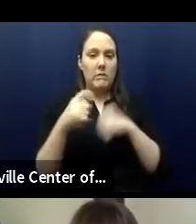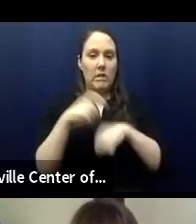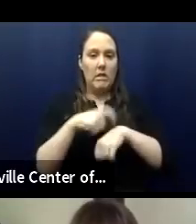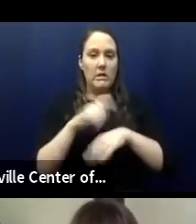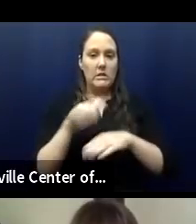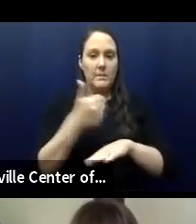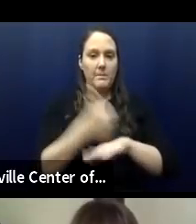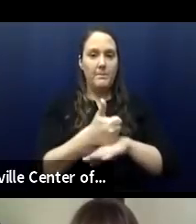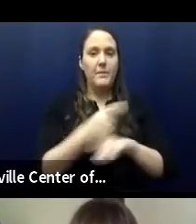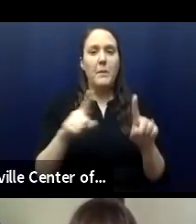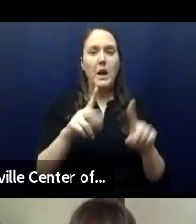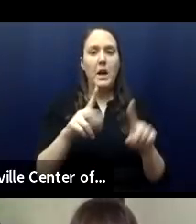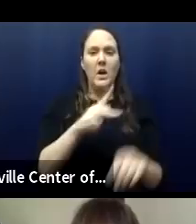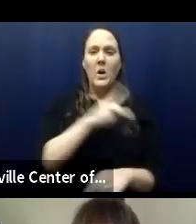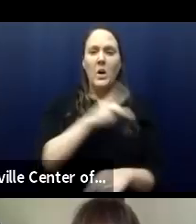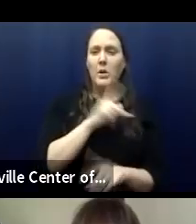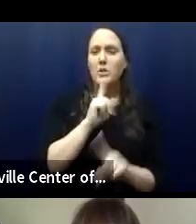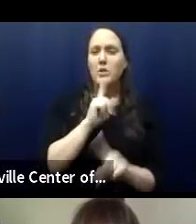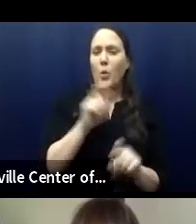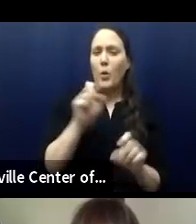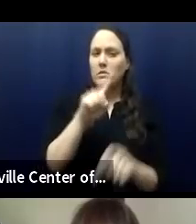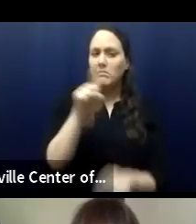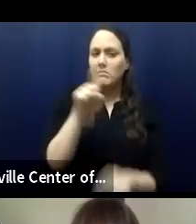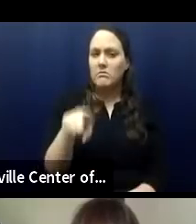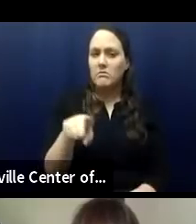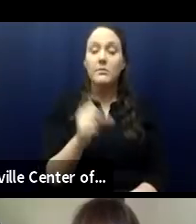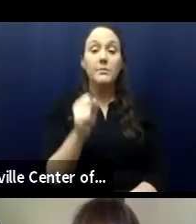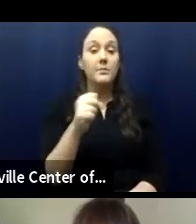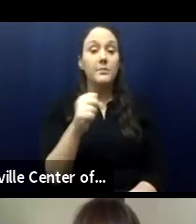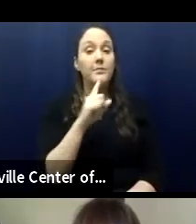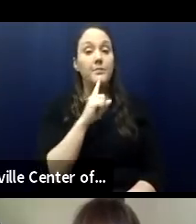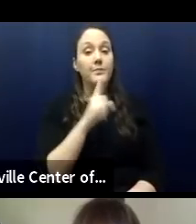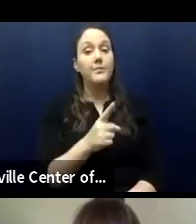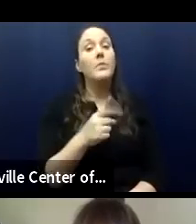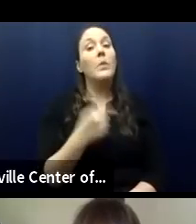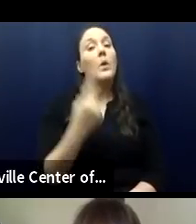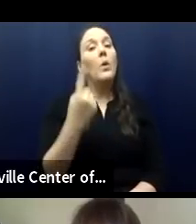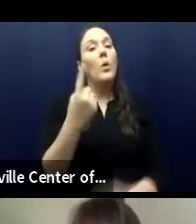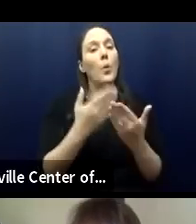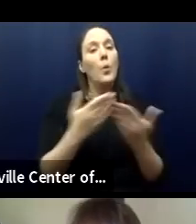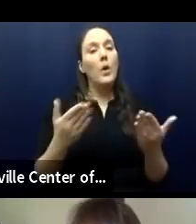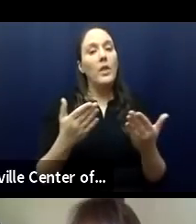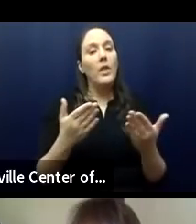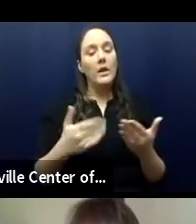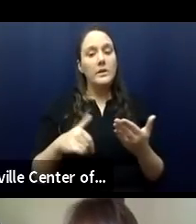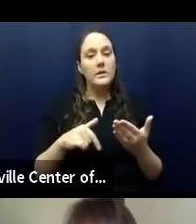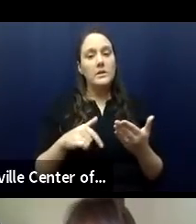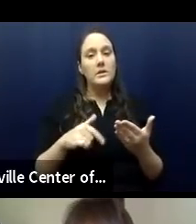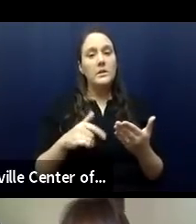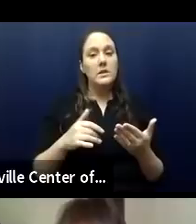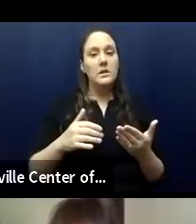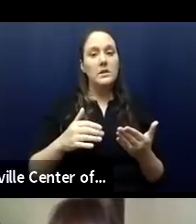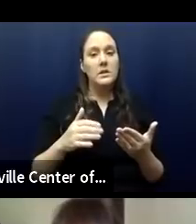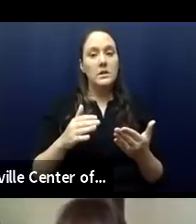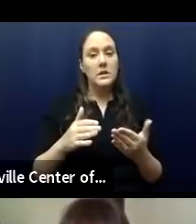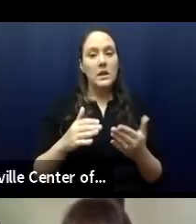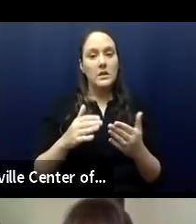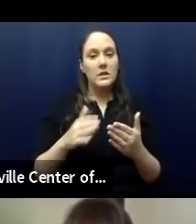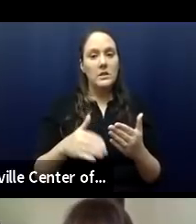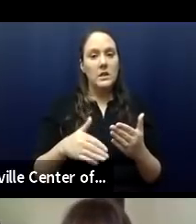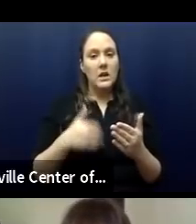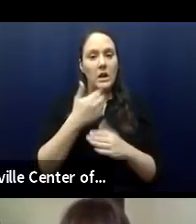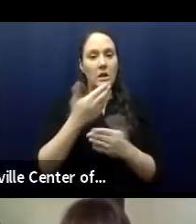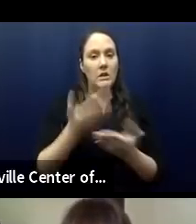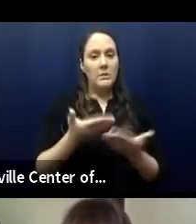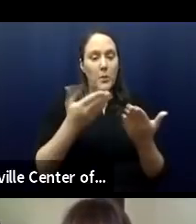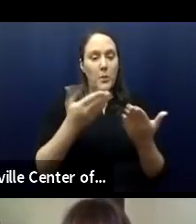order, could I just ask a question? Sure. One of the things that has been put up for the agenda are